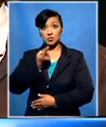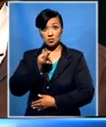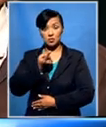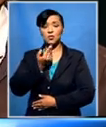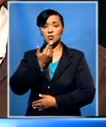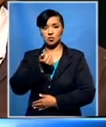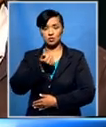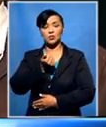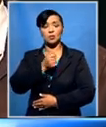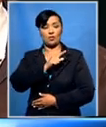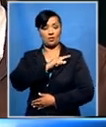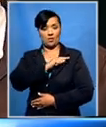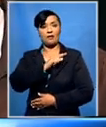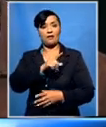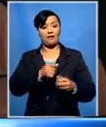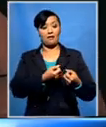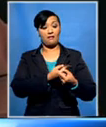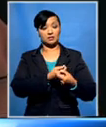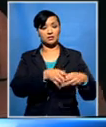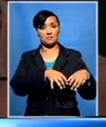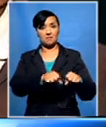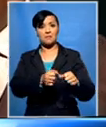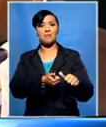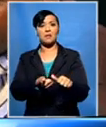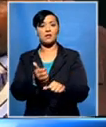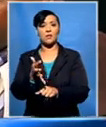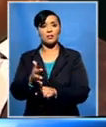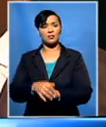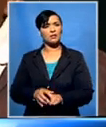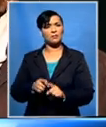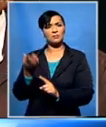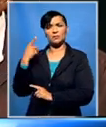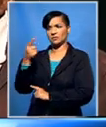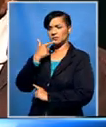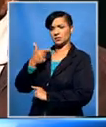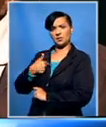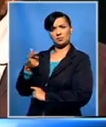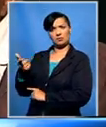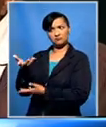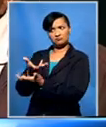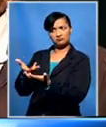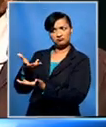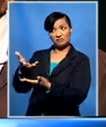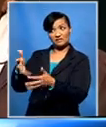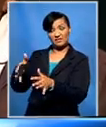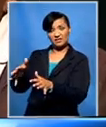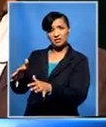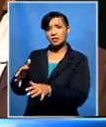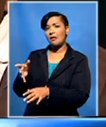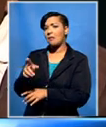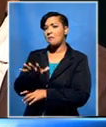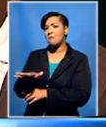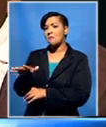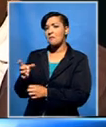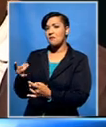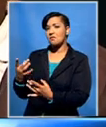we'll be collecting all our cars that are in an impounding area. But you told me earlier that you've already discussed this with some of your members. What's